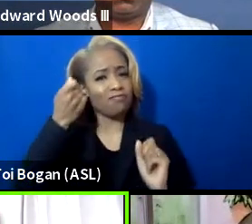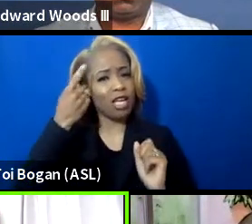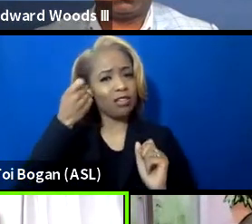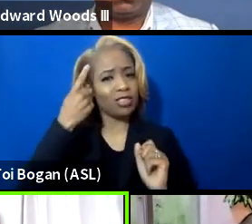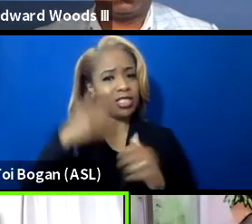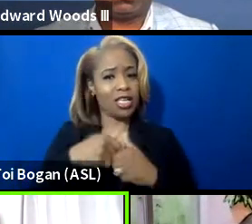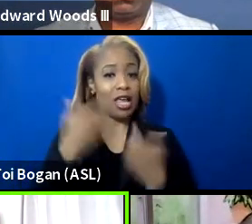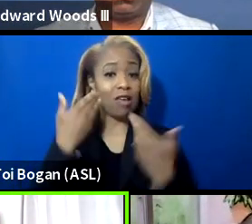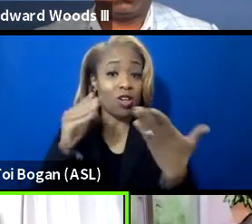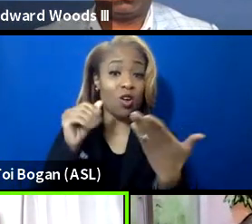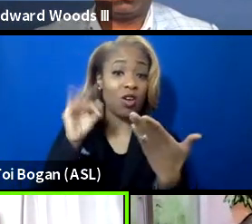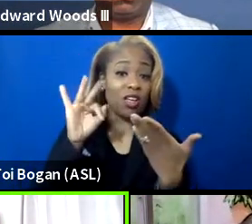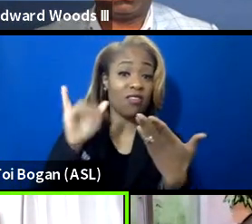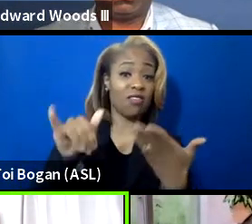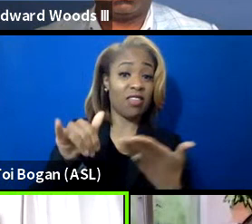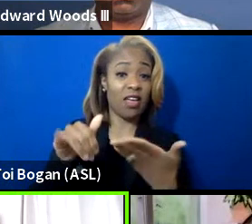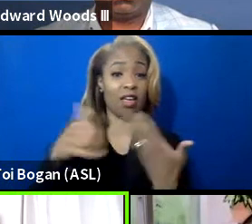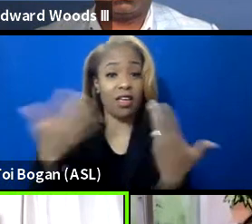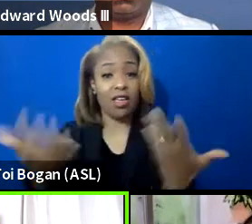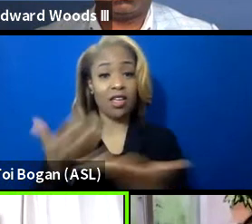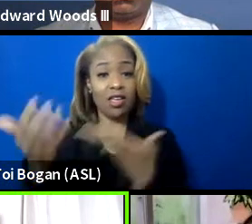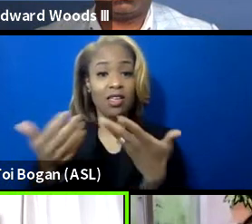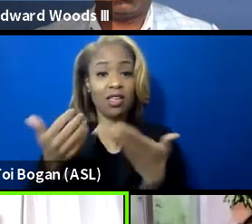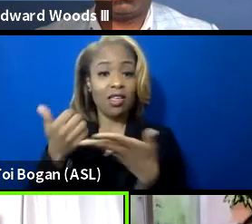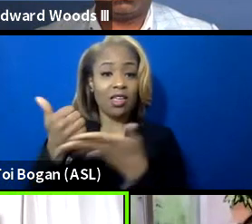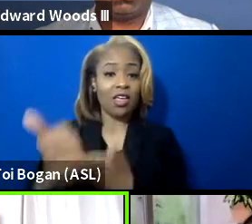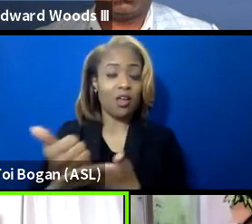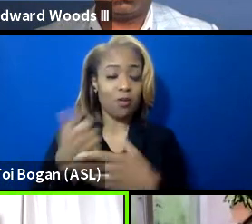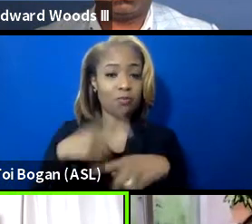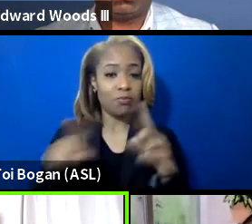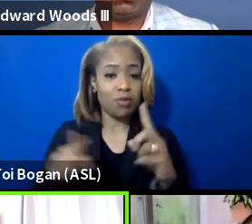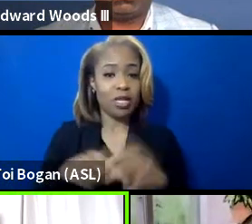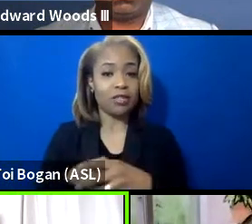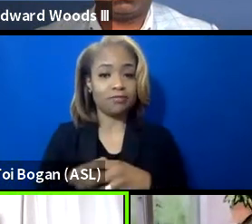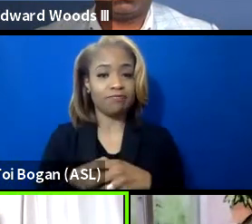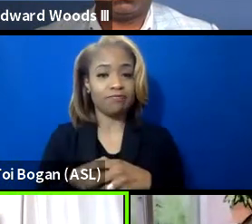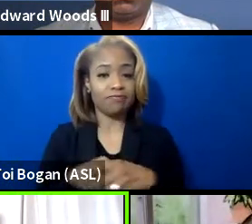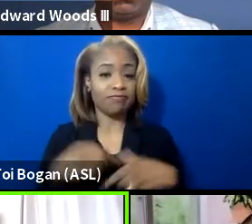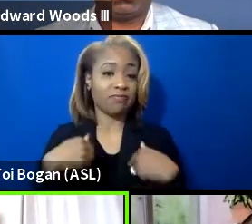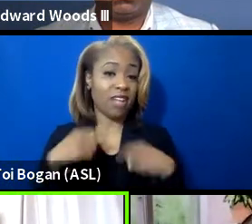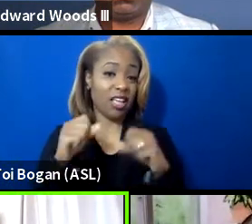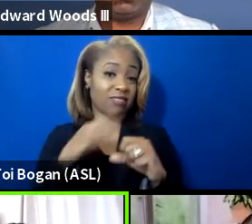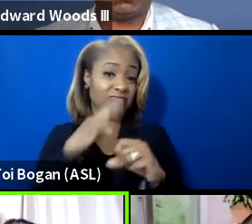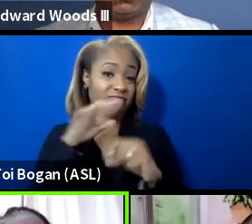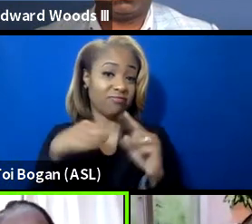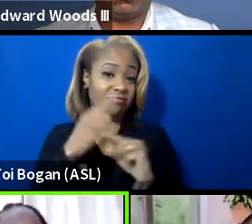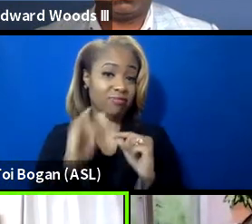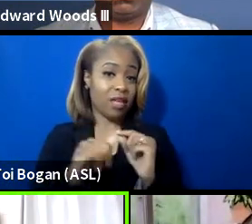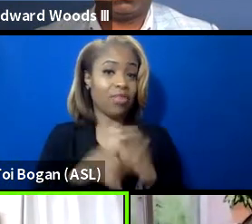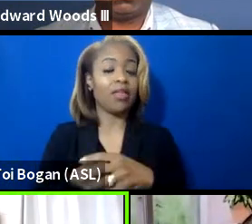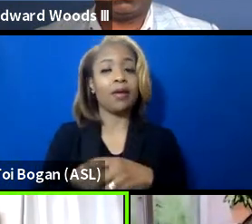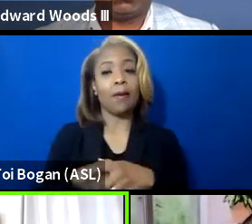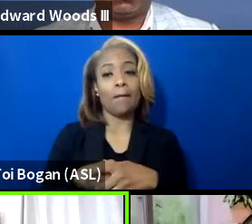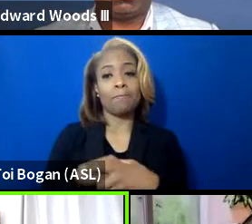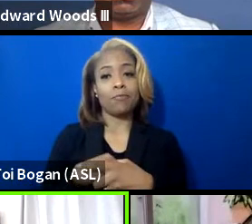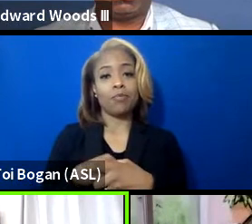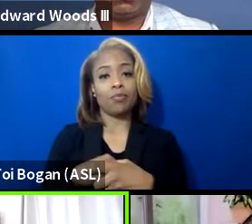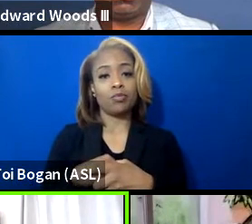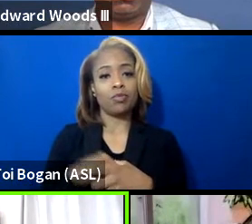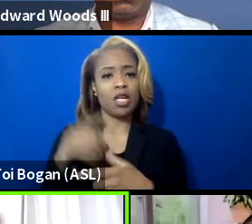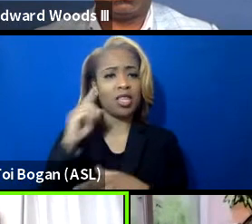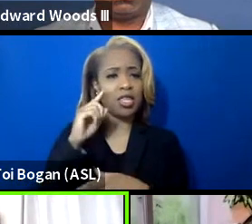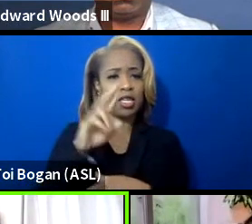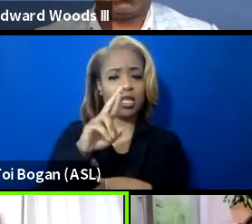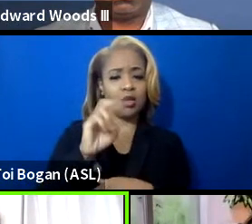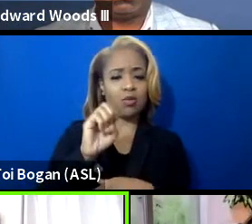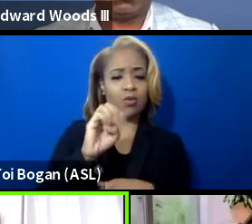I don't know if that massages that part of the miserable spot, but that's what I can speak to. And I think